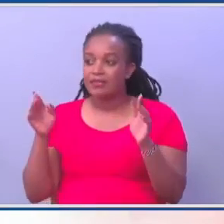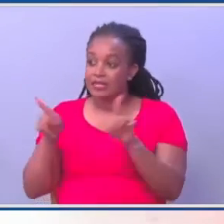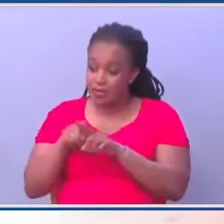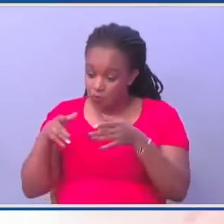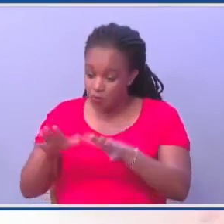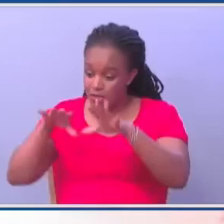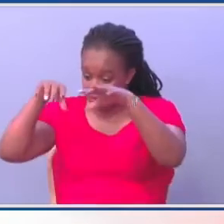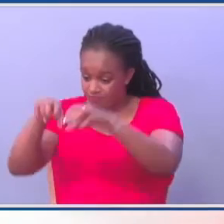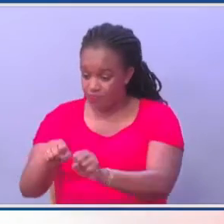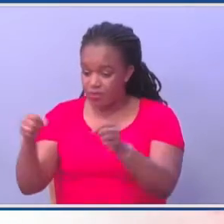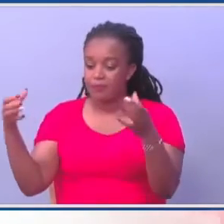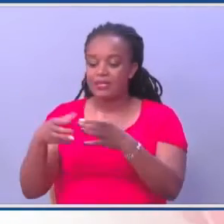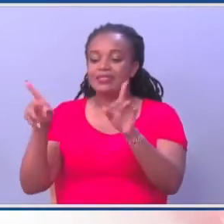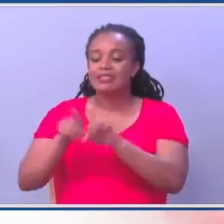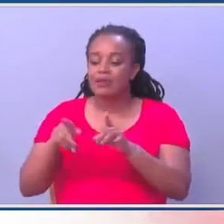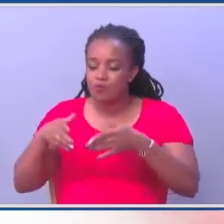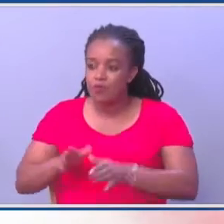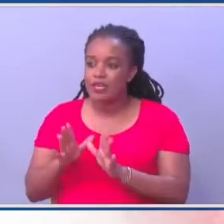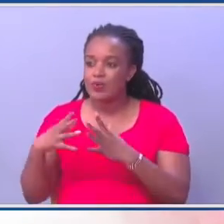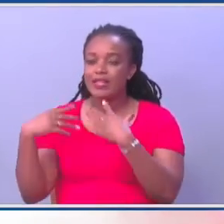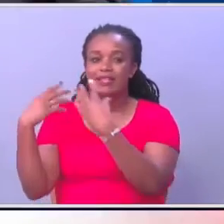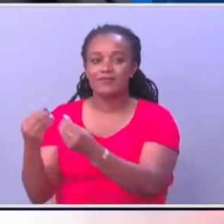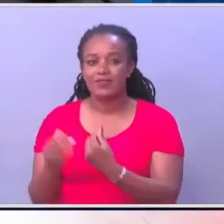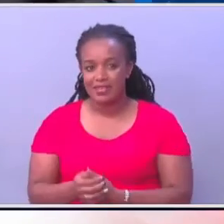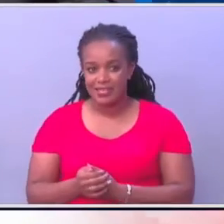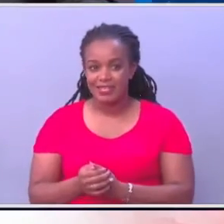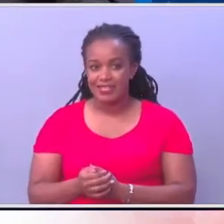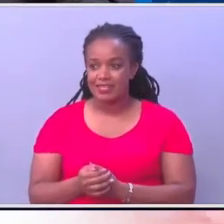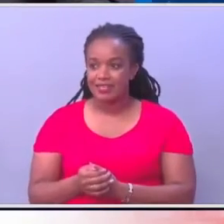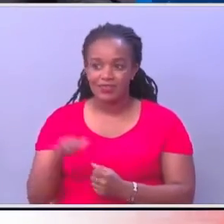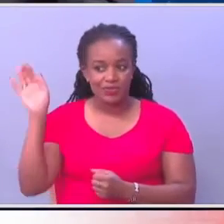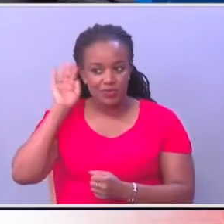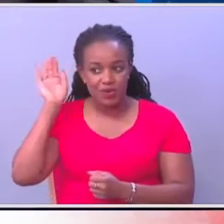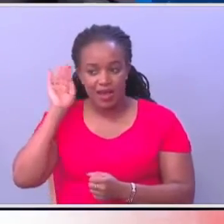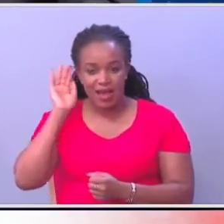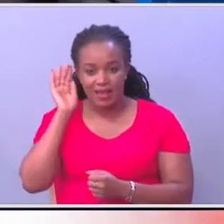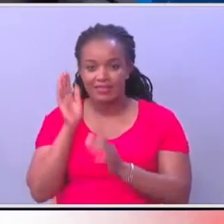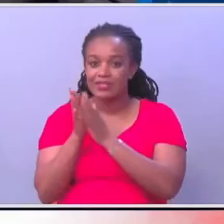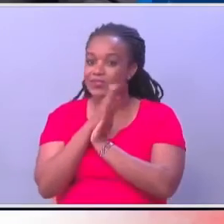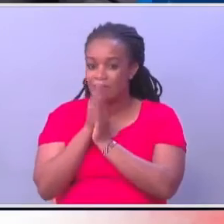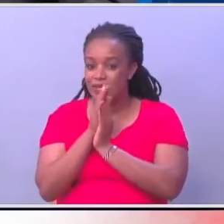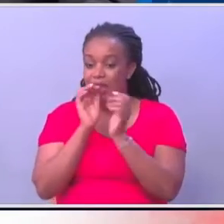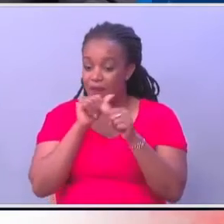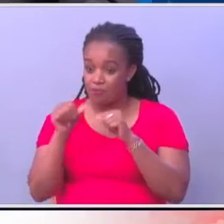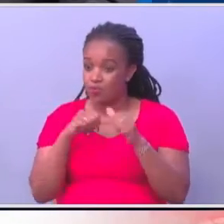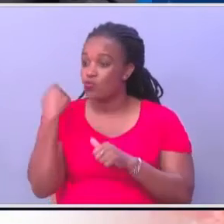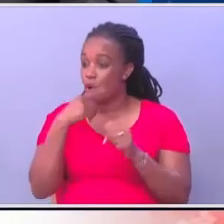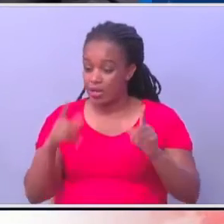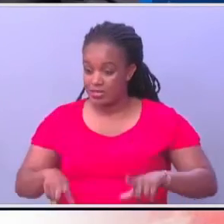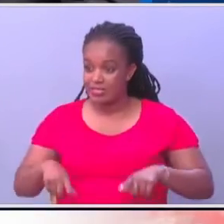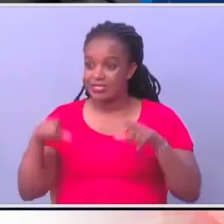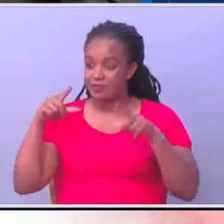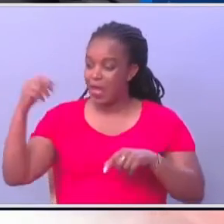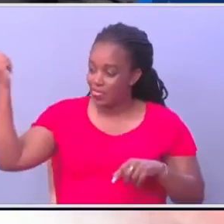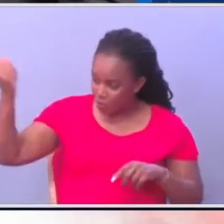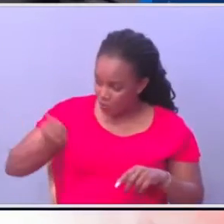party, that's the way he will live. All right, and because of the interest... You had the story about who lives by the sword? Yes. Has to perish by